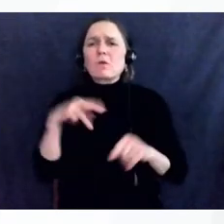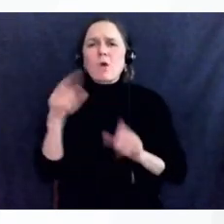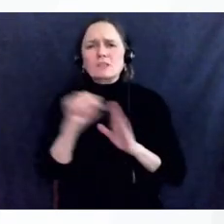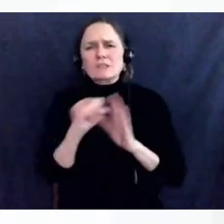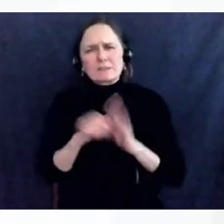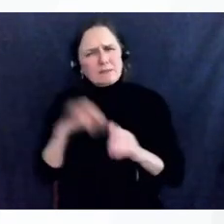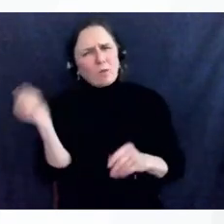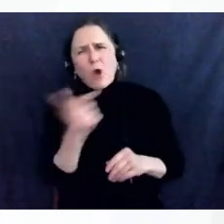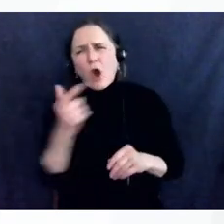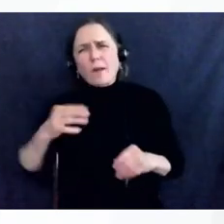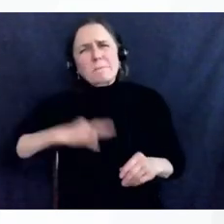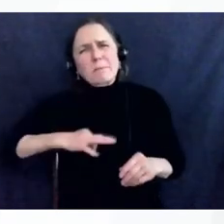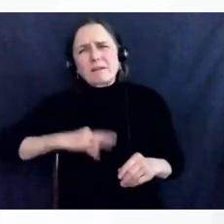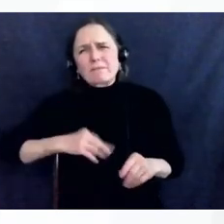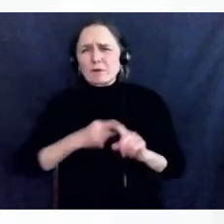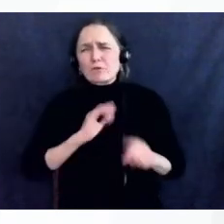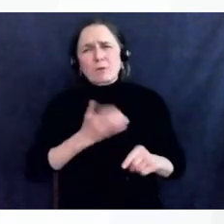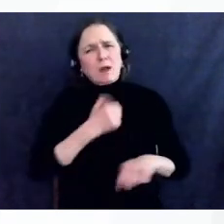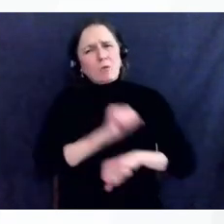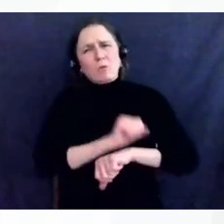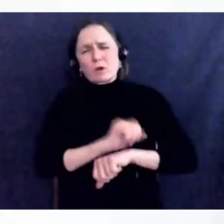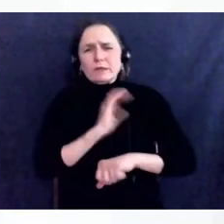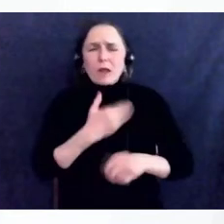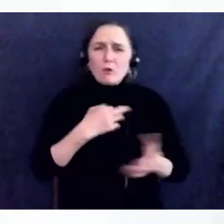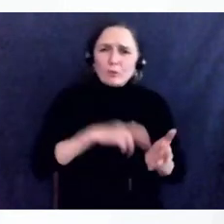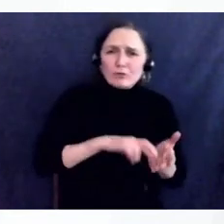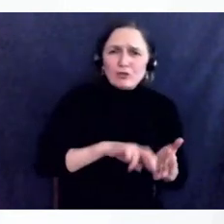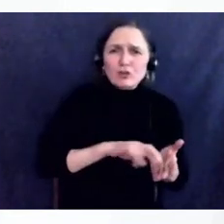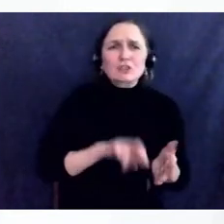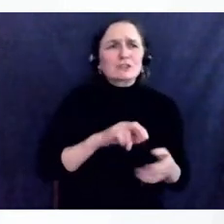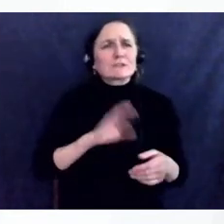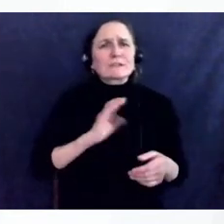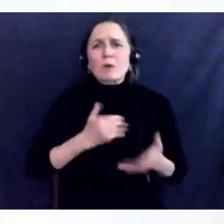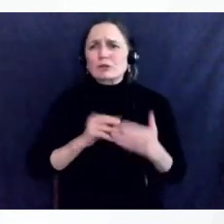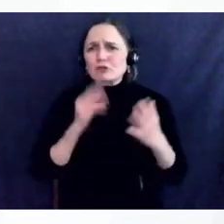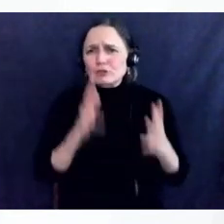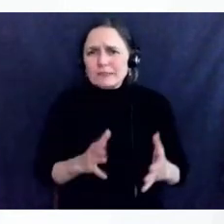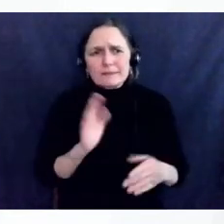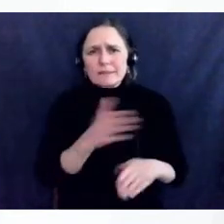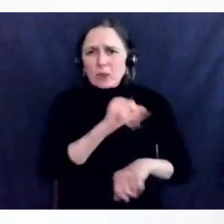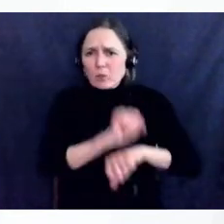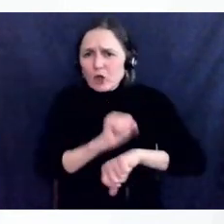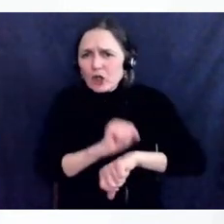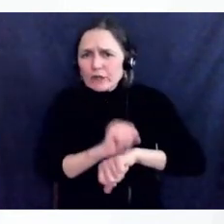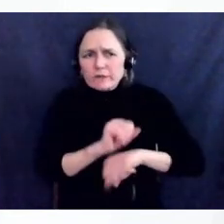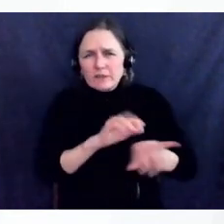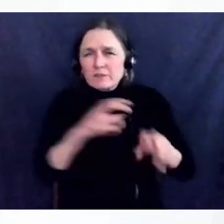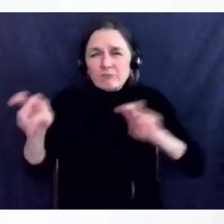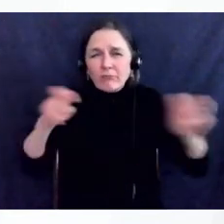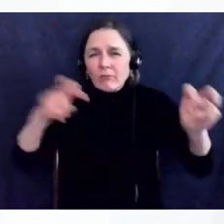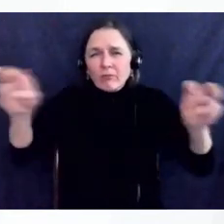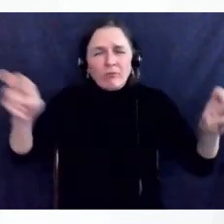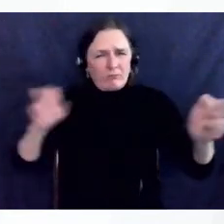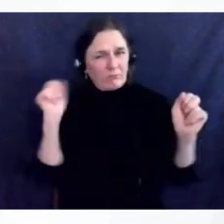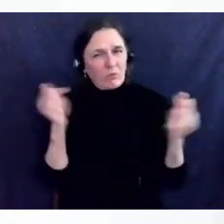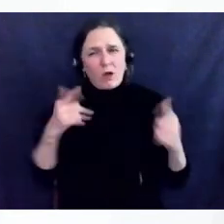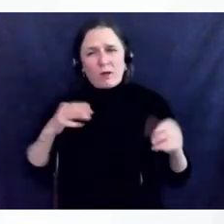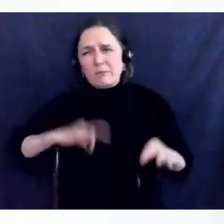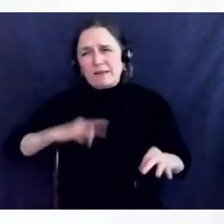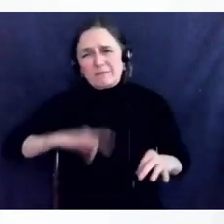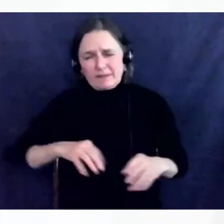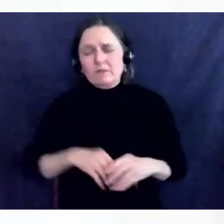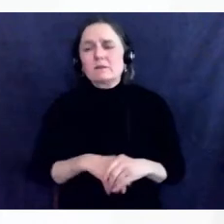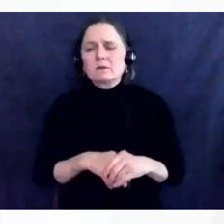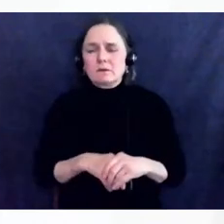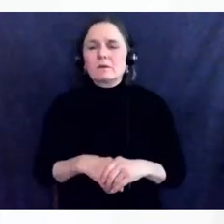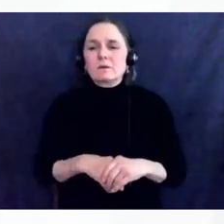In a recent NPR interview, Dr. Claudia Rankins, a scientist, National Science Foundation program director, and co-founder of the